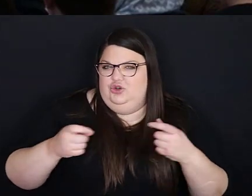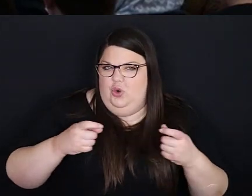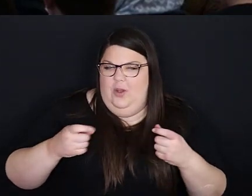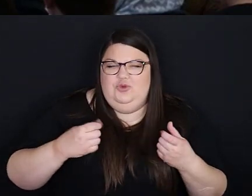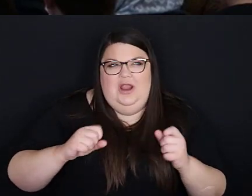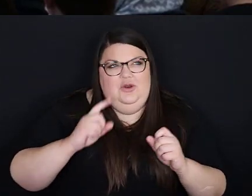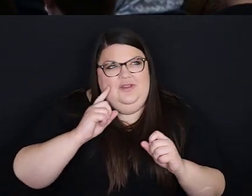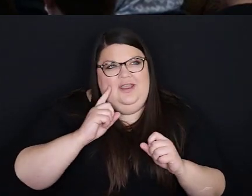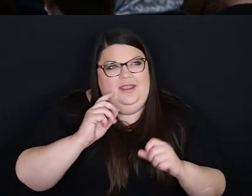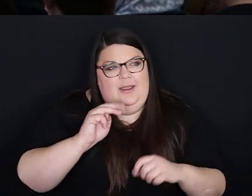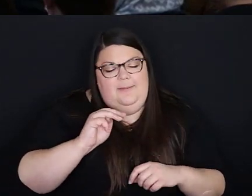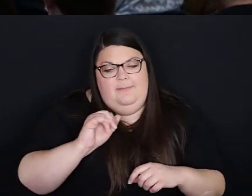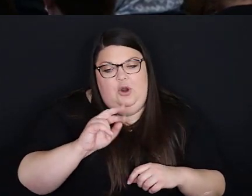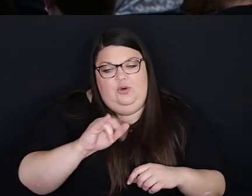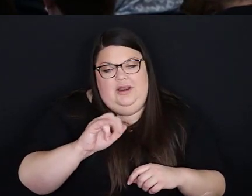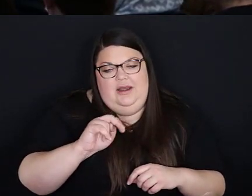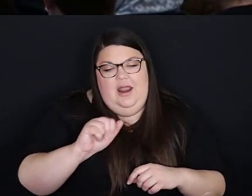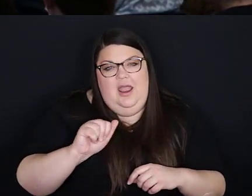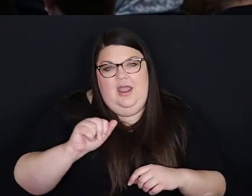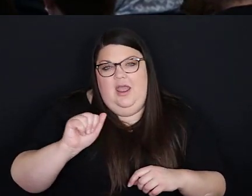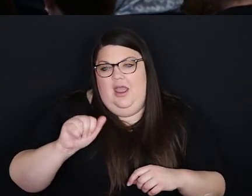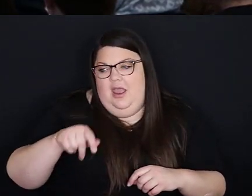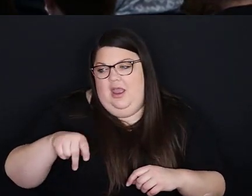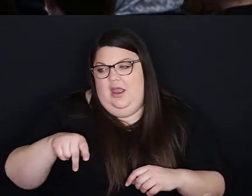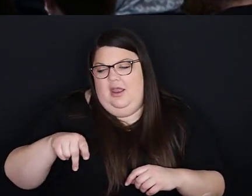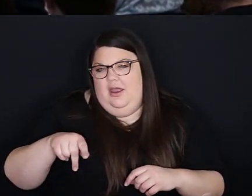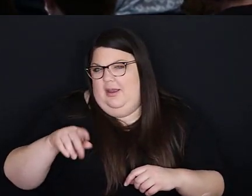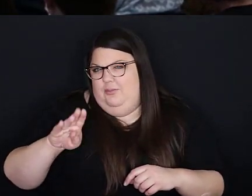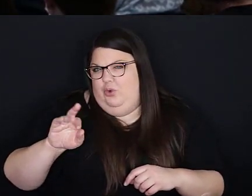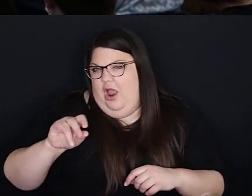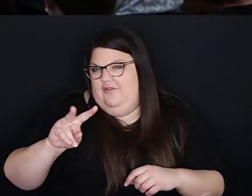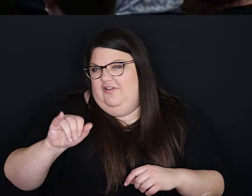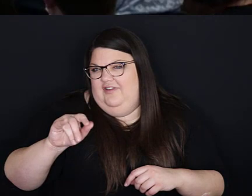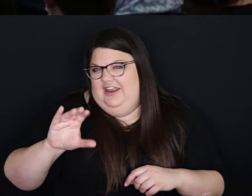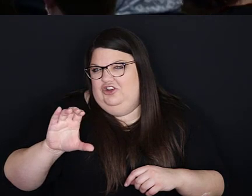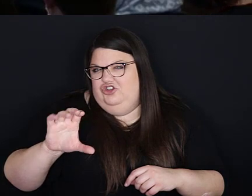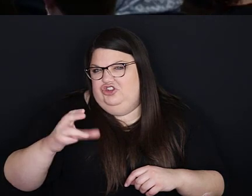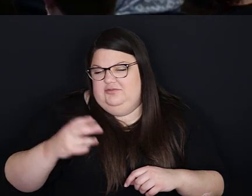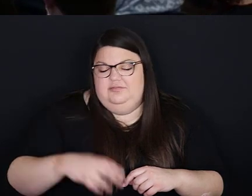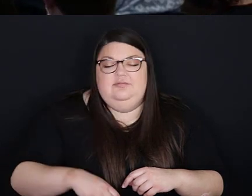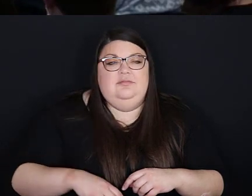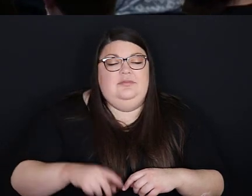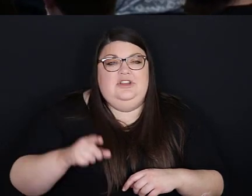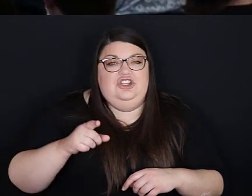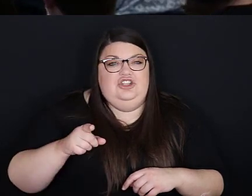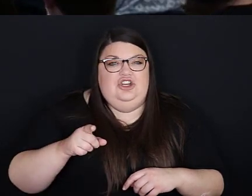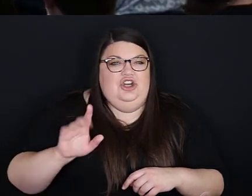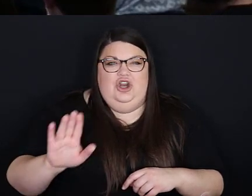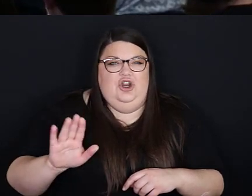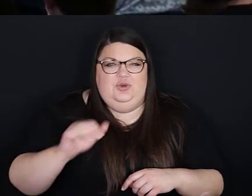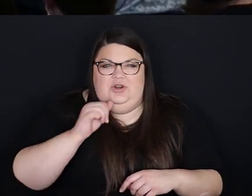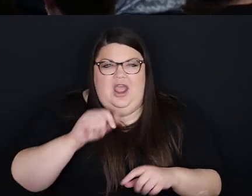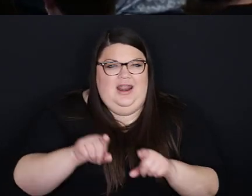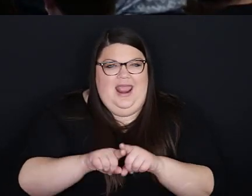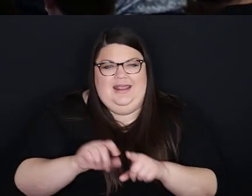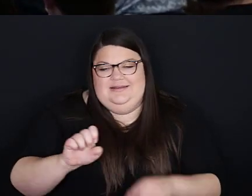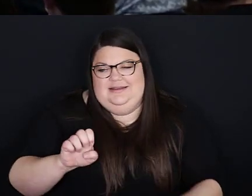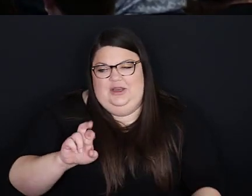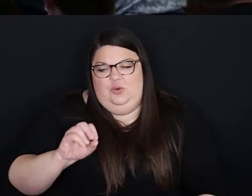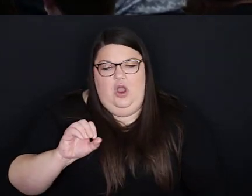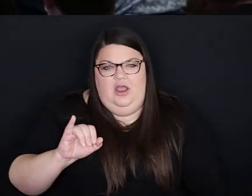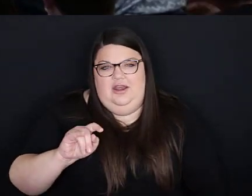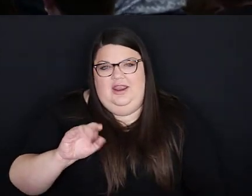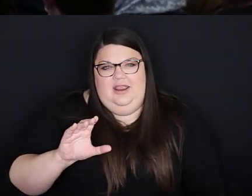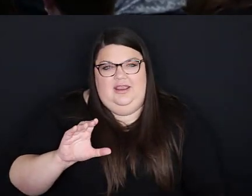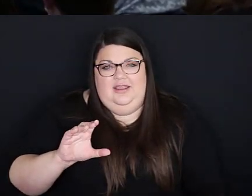control. I'm trying to think of Marina Abramovich. Abramovich. Yeah. And hers were, well, not as erotic